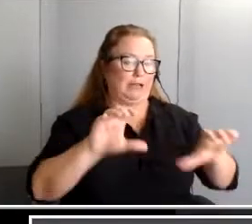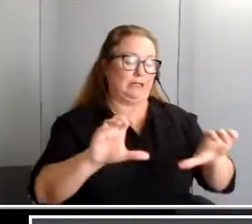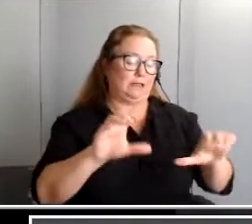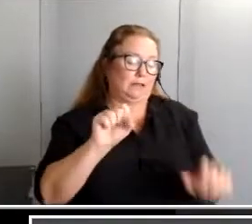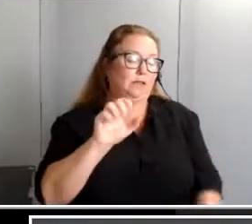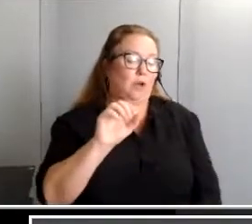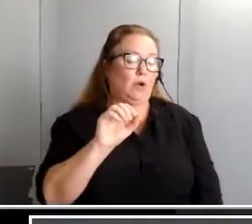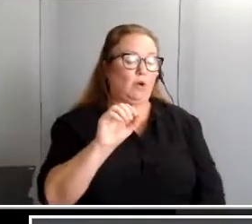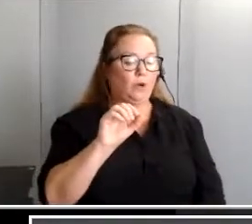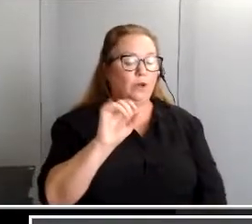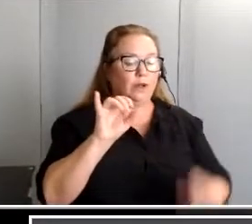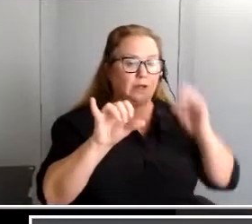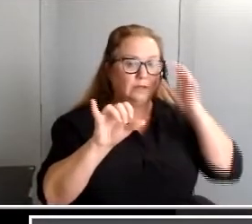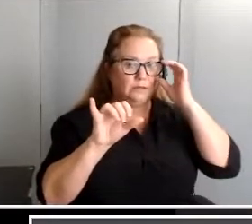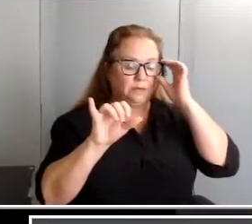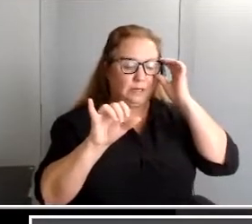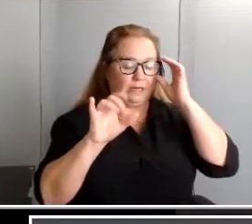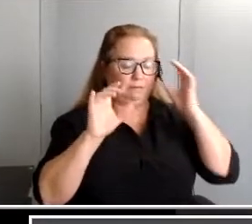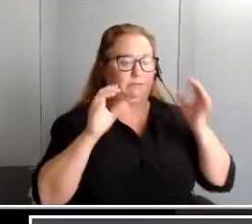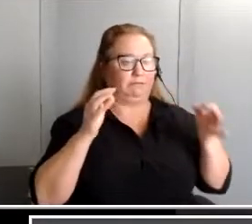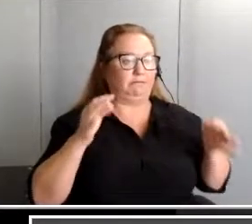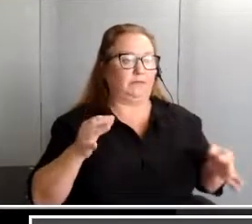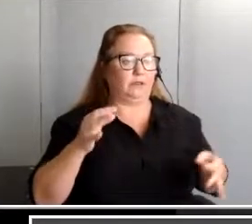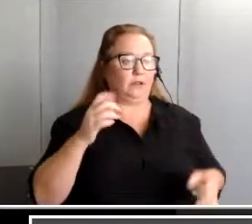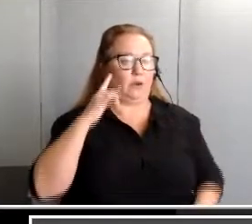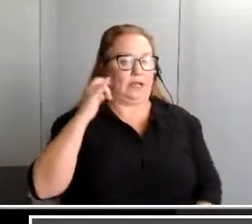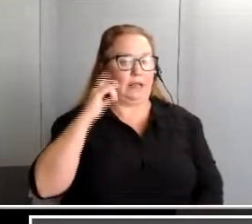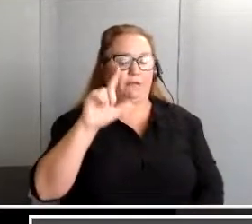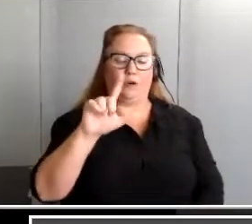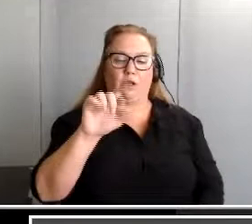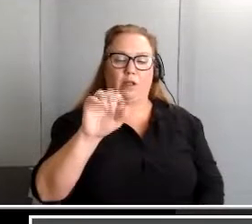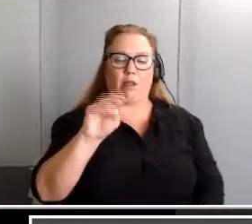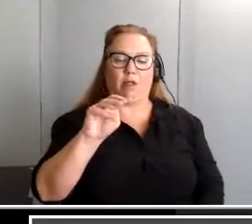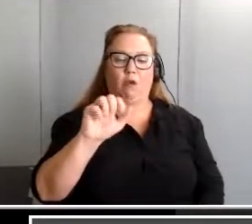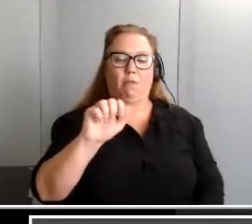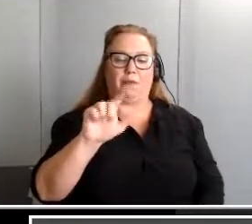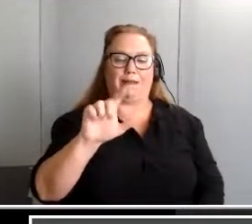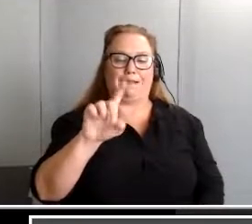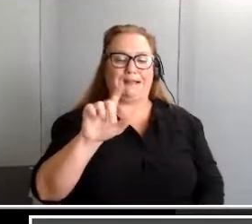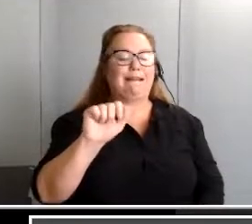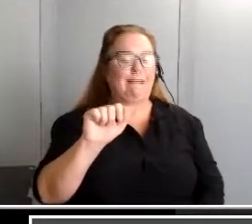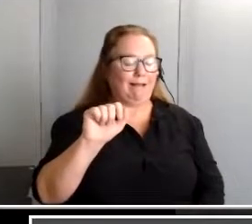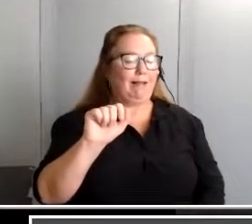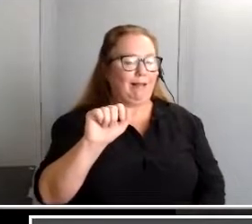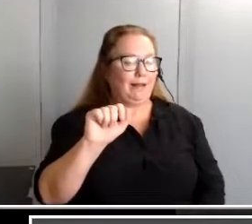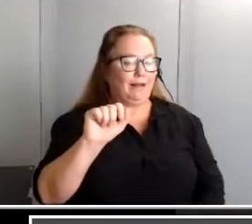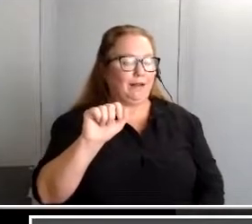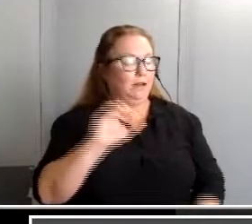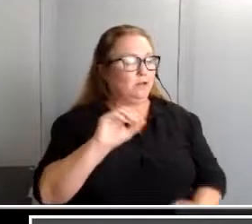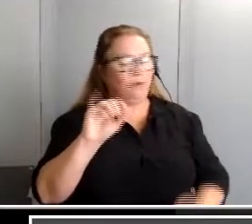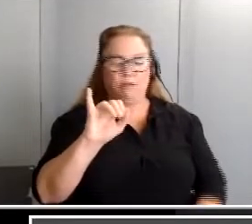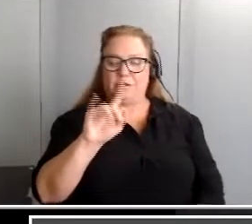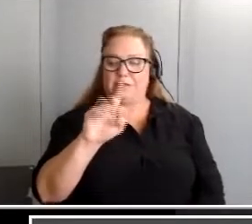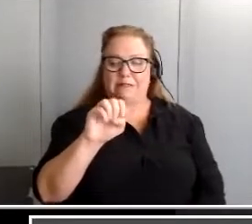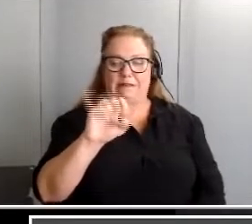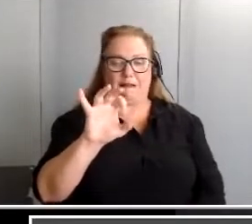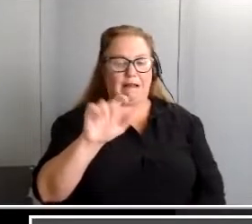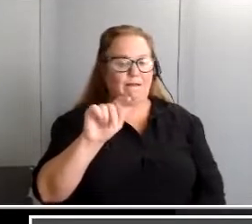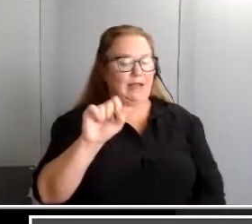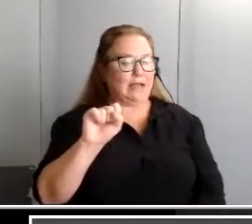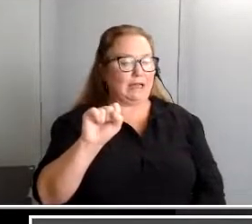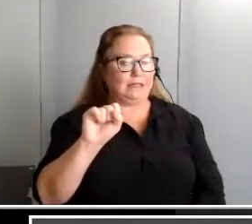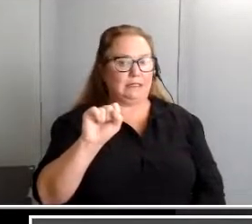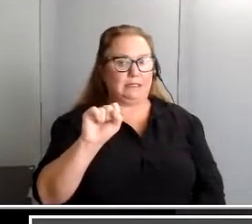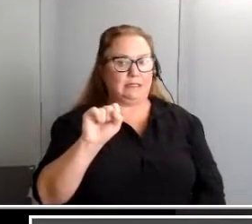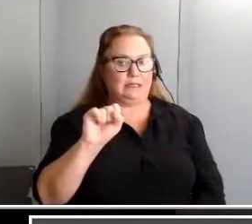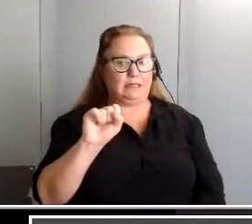got set up and went out to Loma Linda. But wow. Yeah, there's no side effects. In fact,